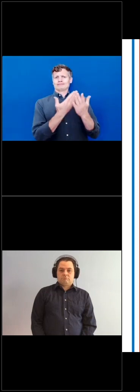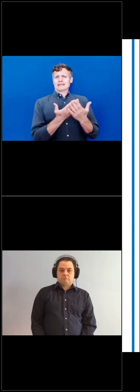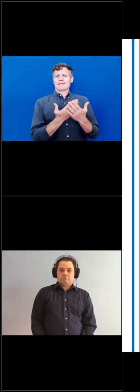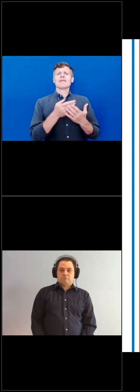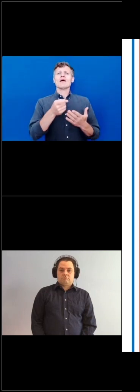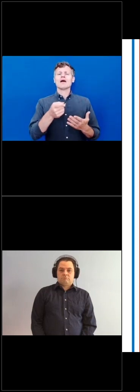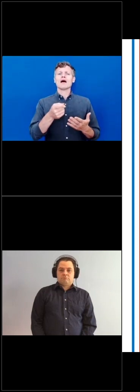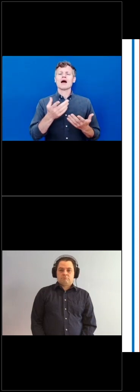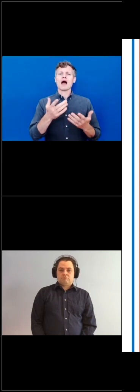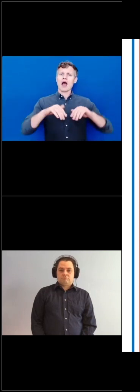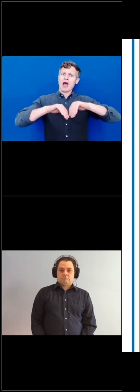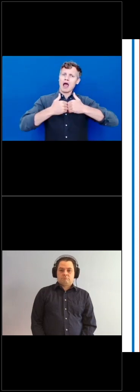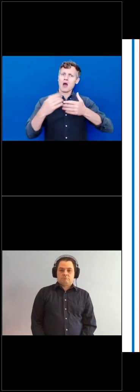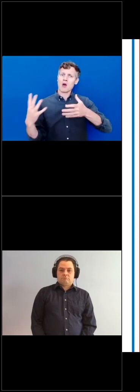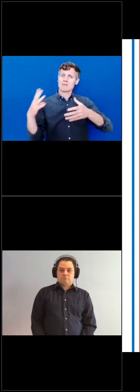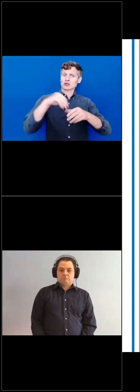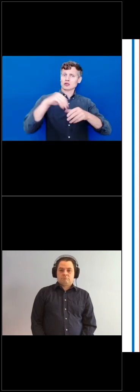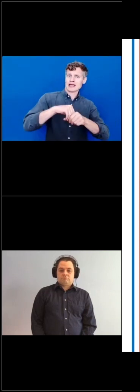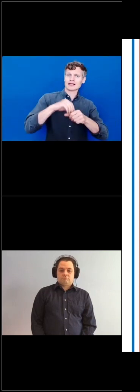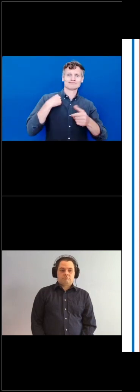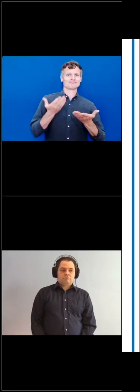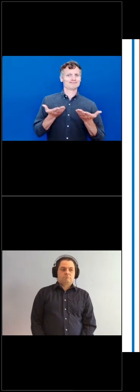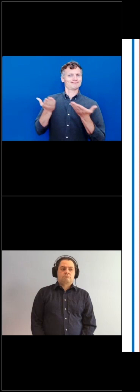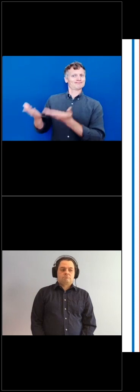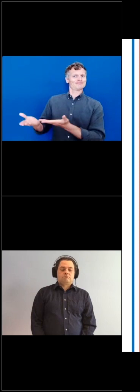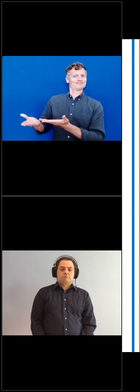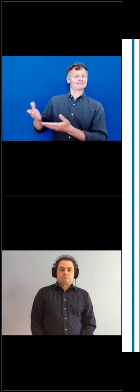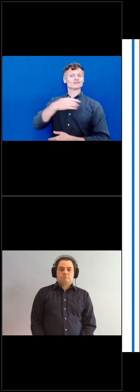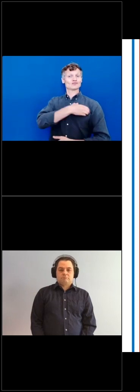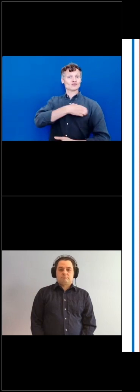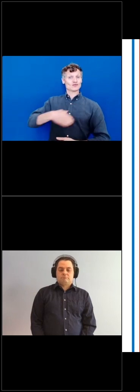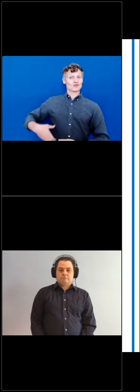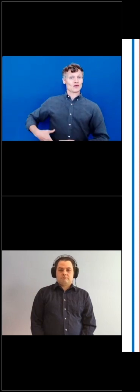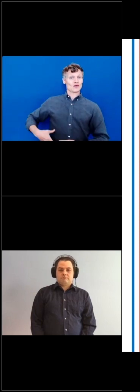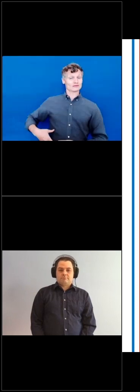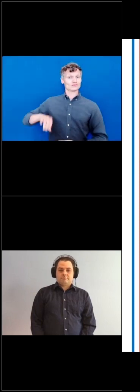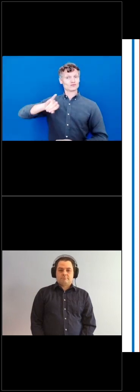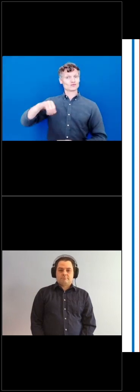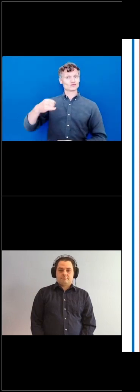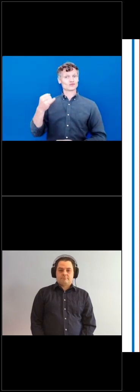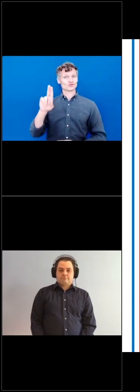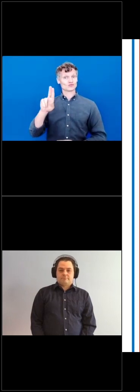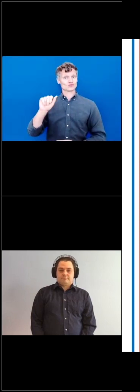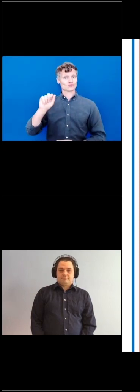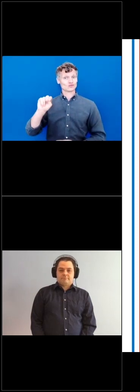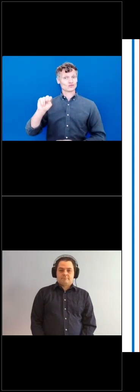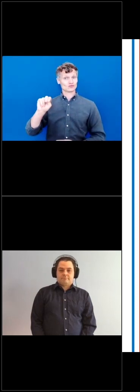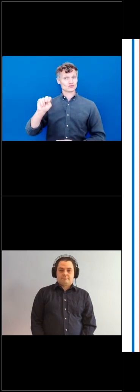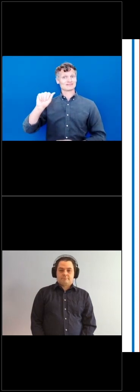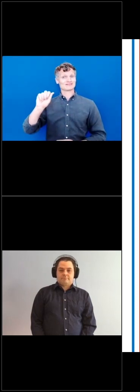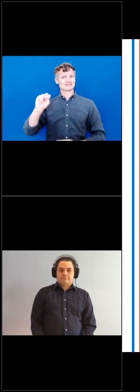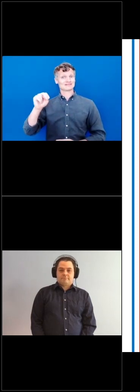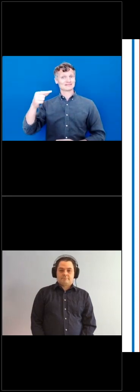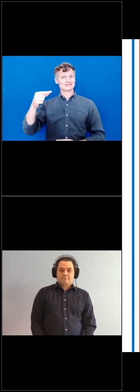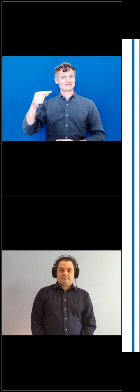now handing over to Juan Angel. So Juan Angel, could you take a bit of time to explain us how